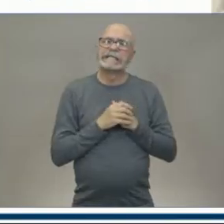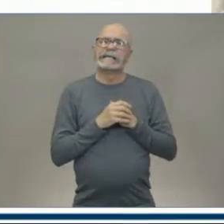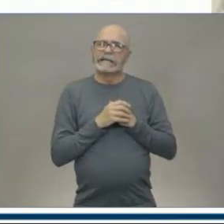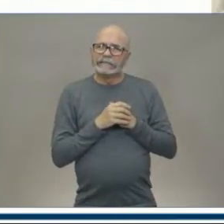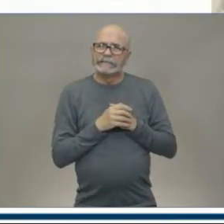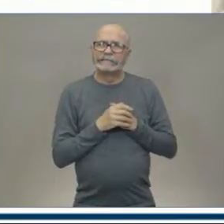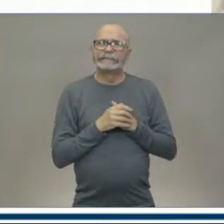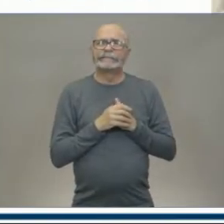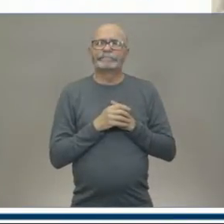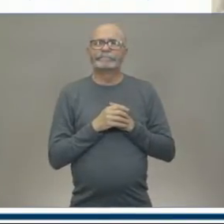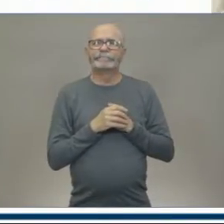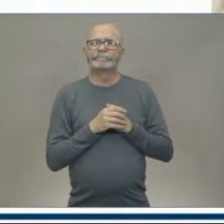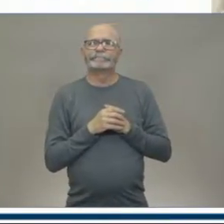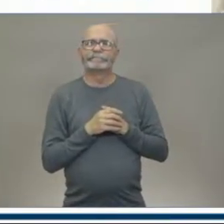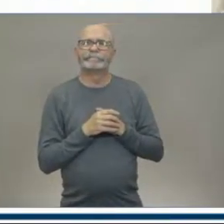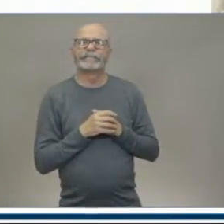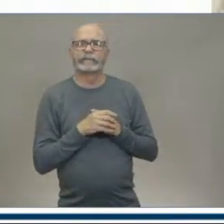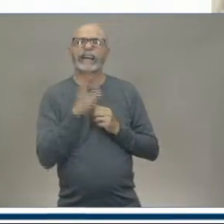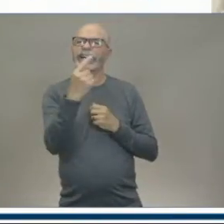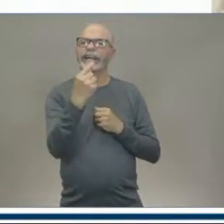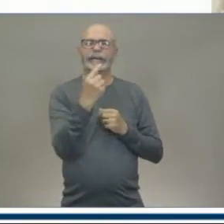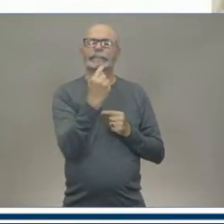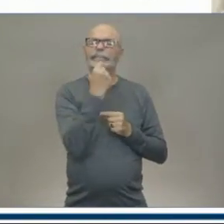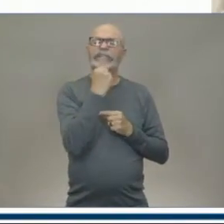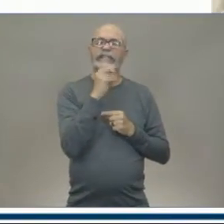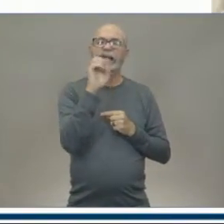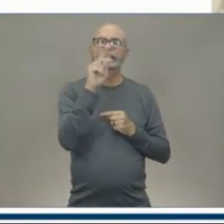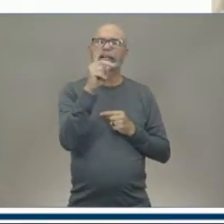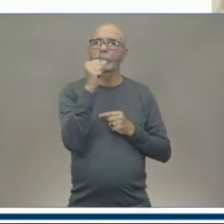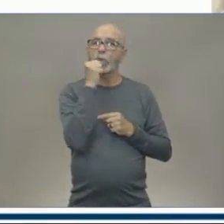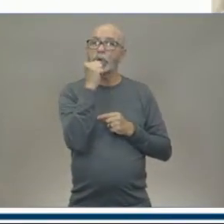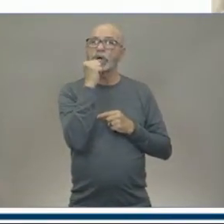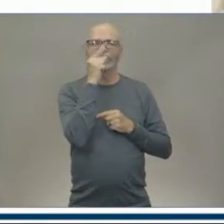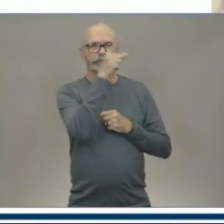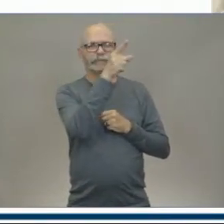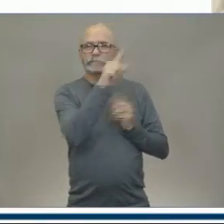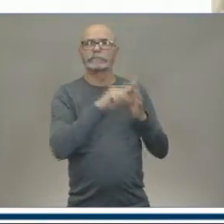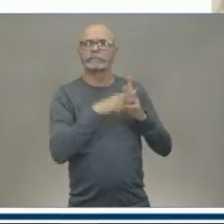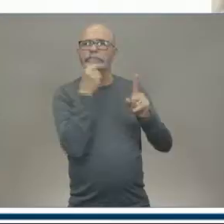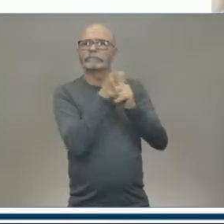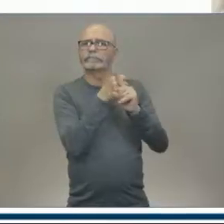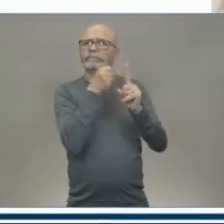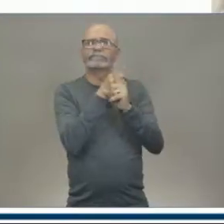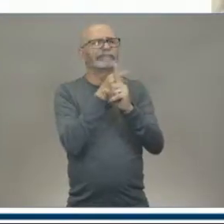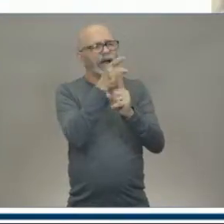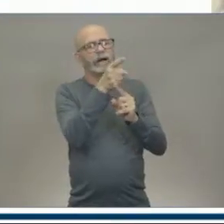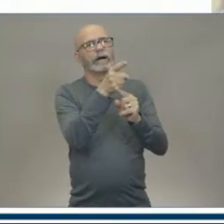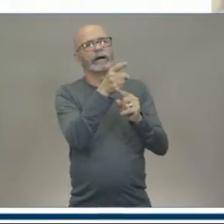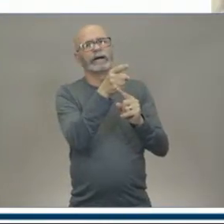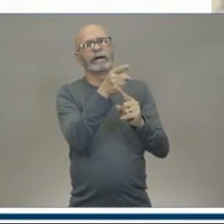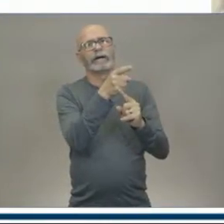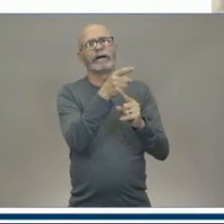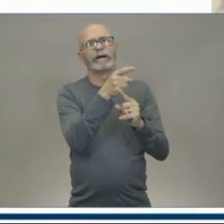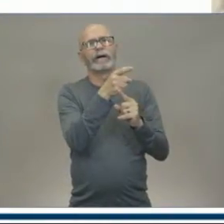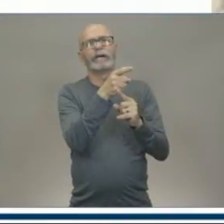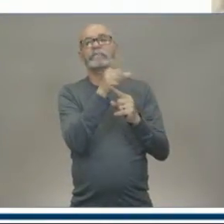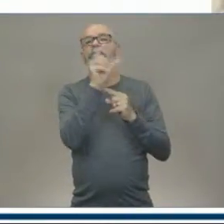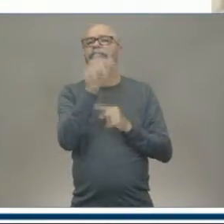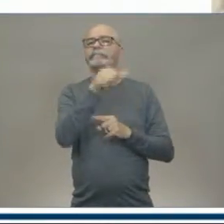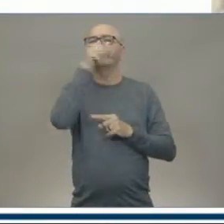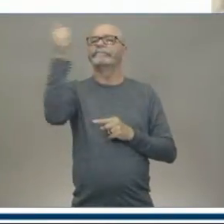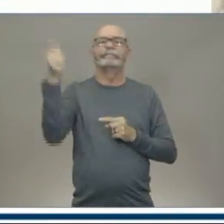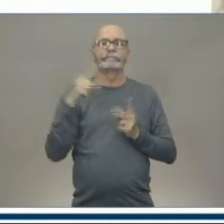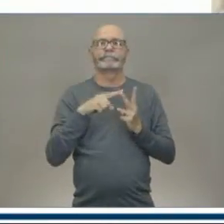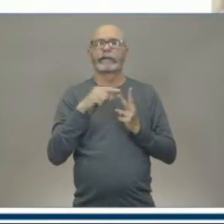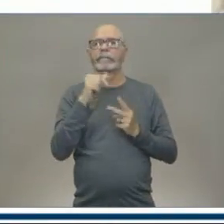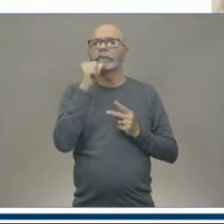end resulted in a couple of positive cases. But I'm just wondering, aside from that, if any of the other exposure sites? Like, are we actually